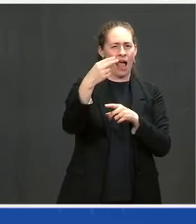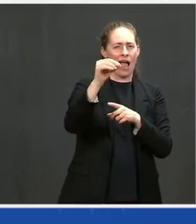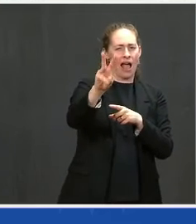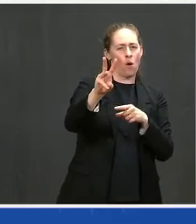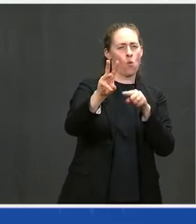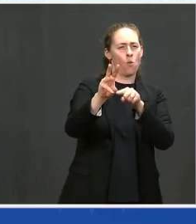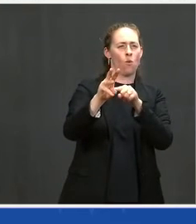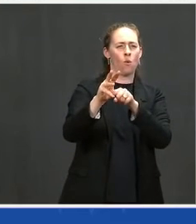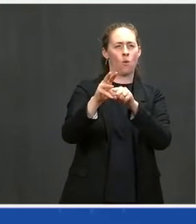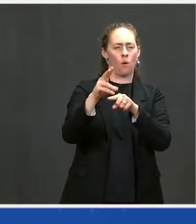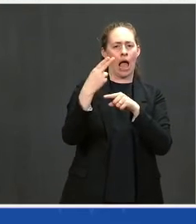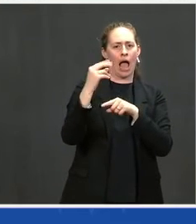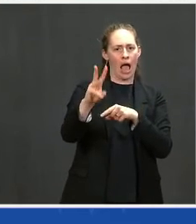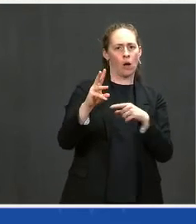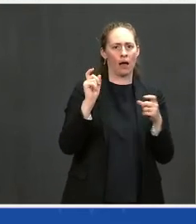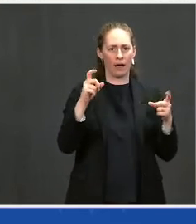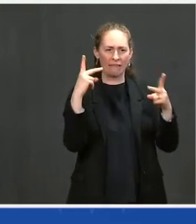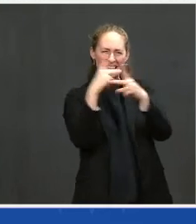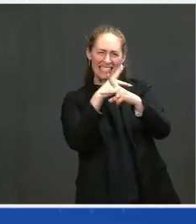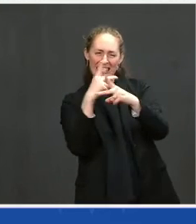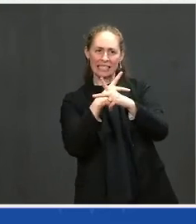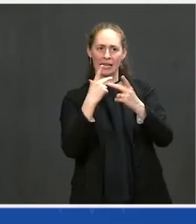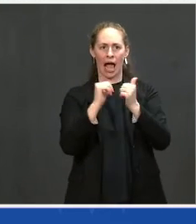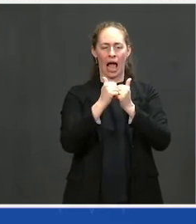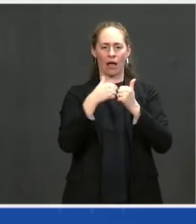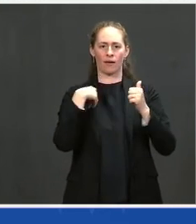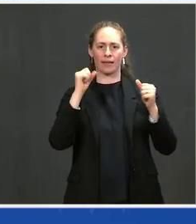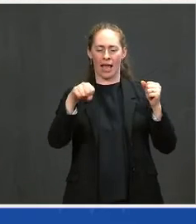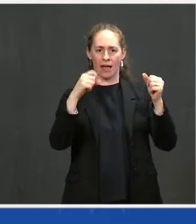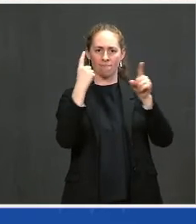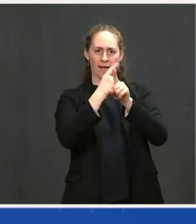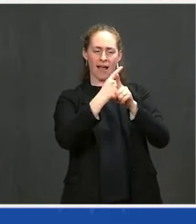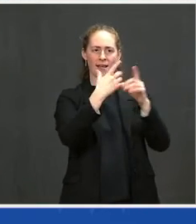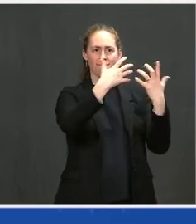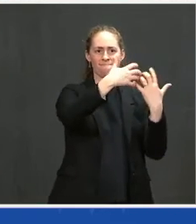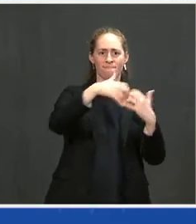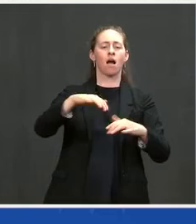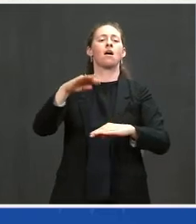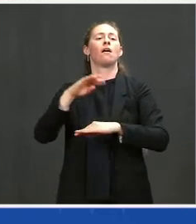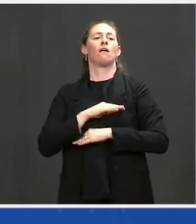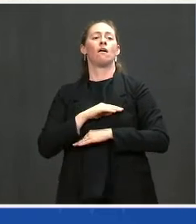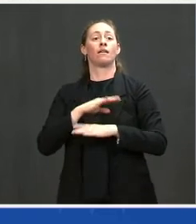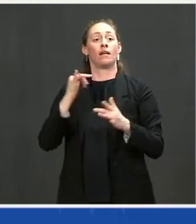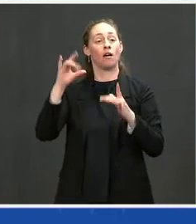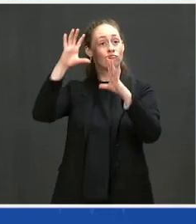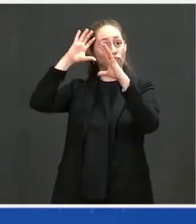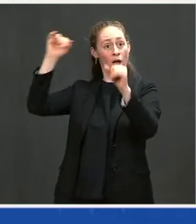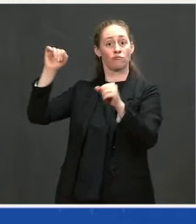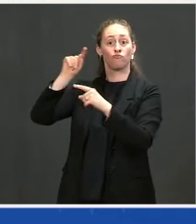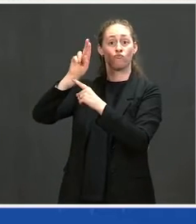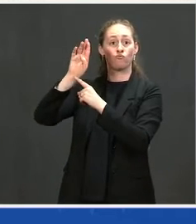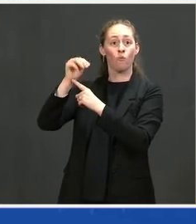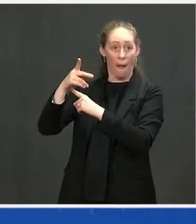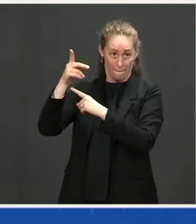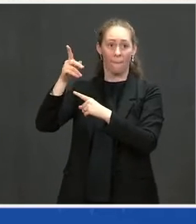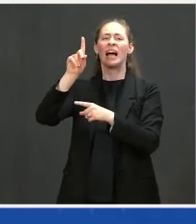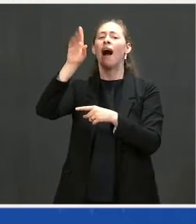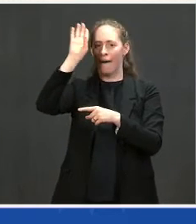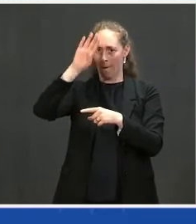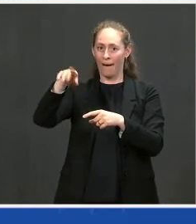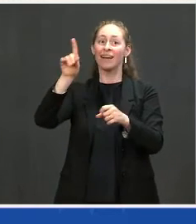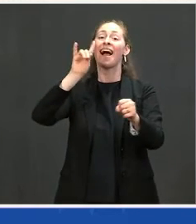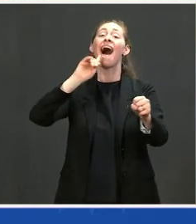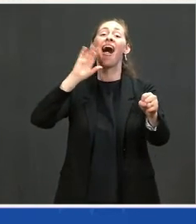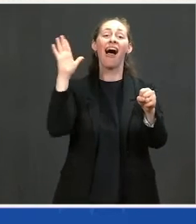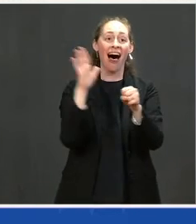was made by President Trump to leave under a deal that looks like it's not being